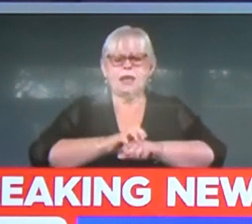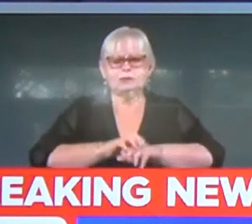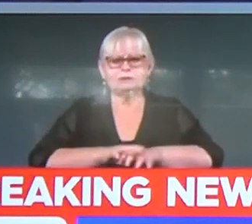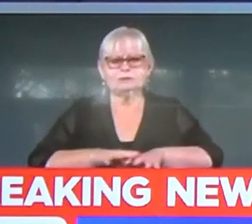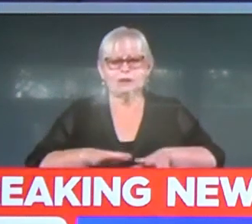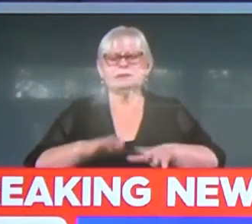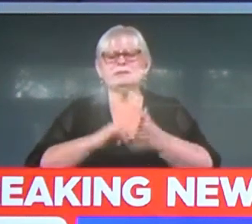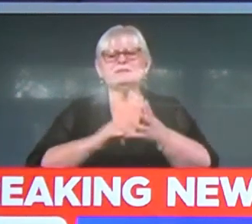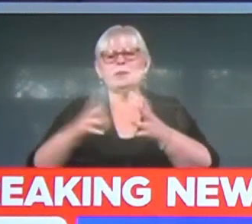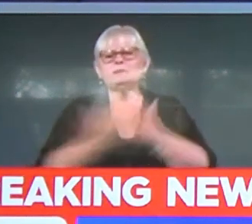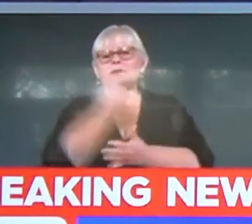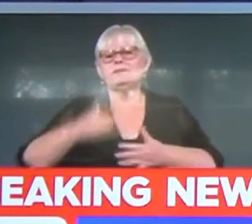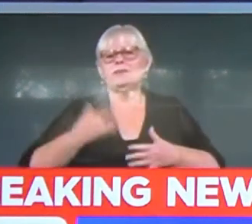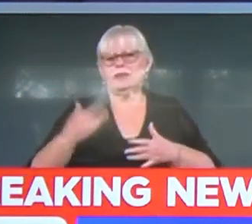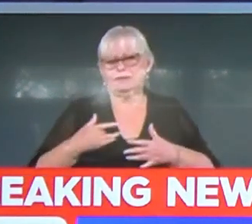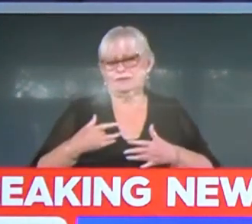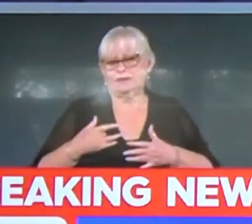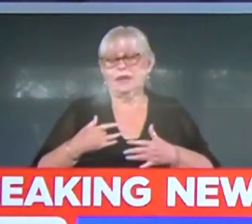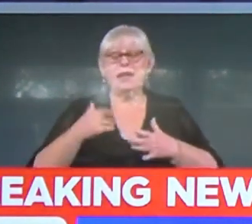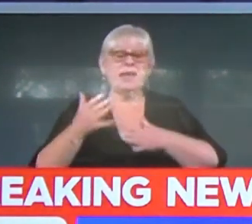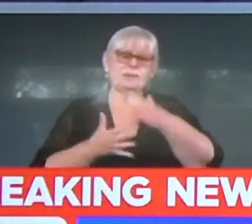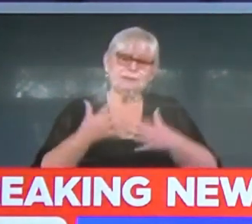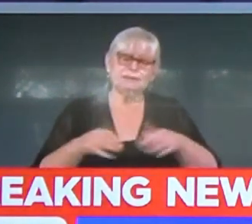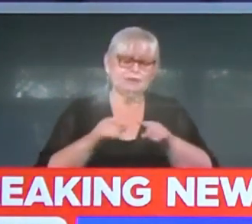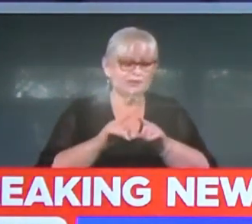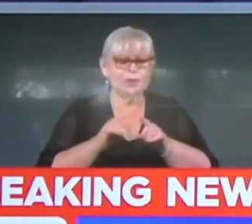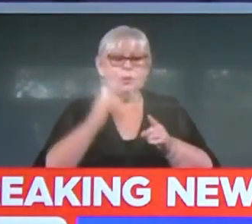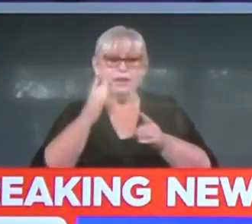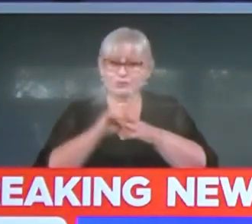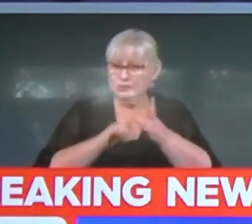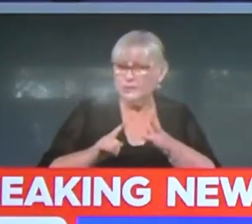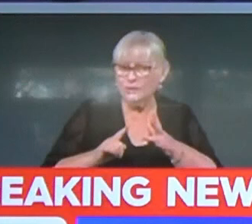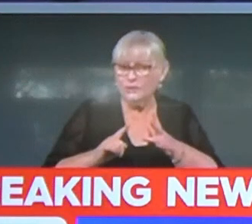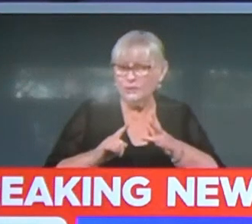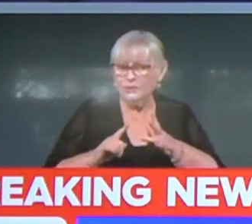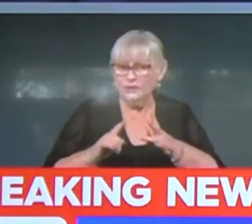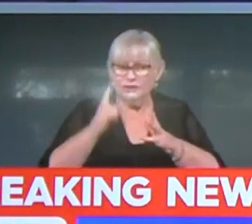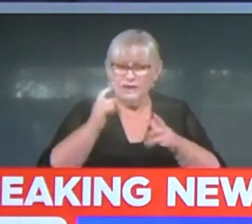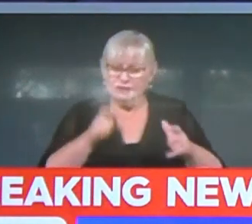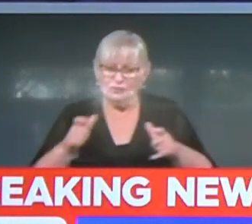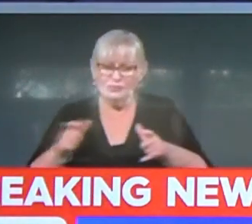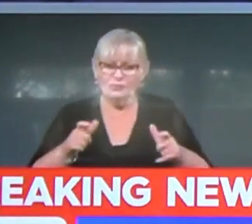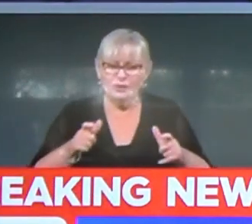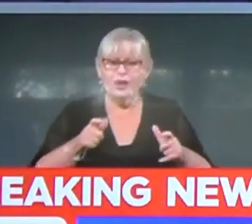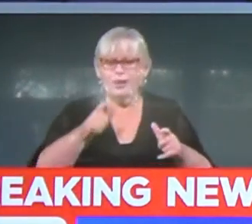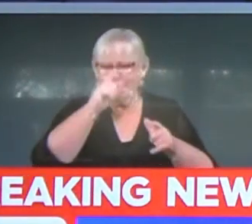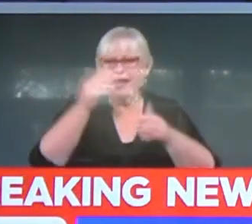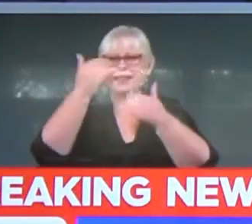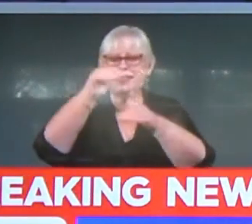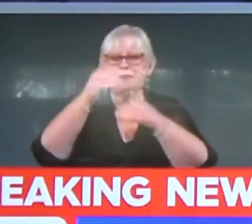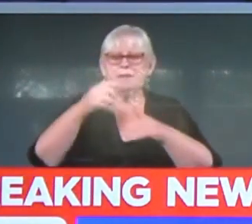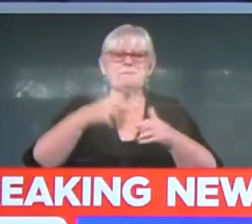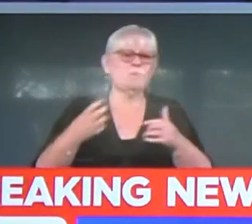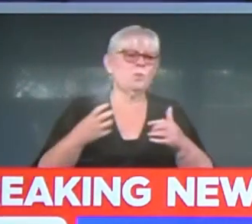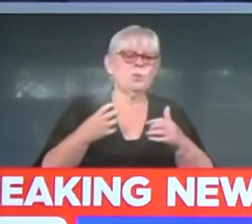lives. It also means that when we all do that, that we can potentially limit